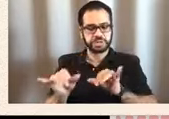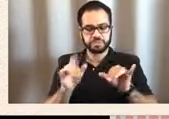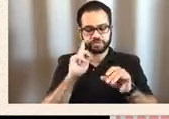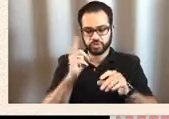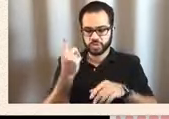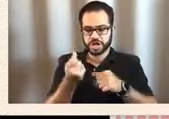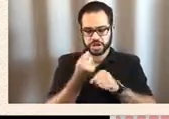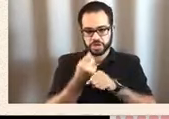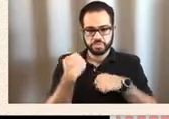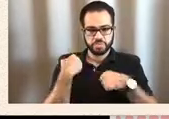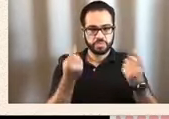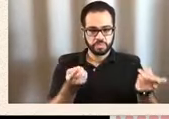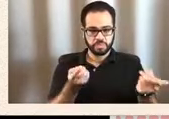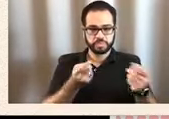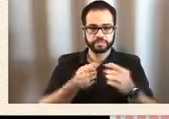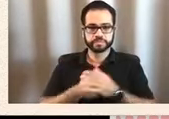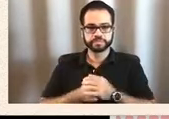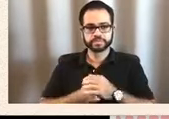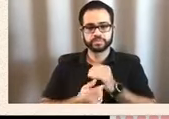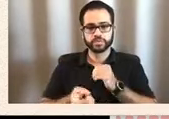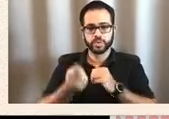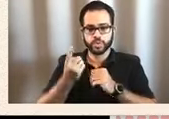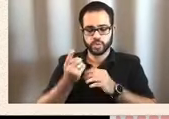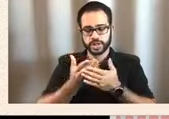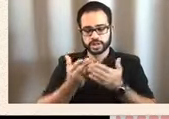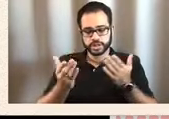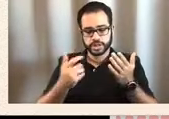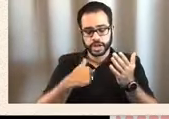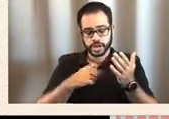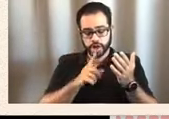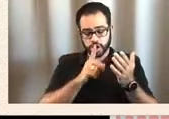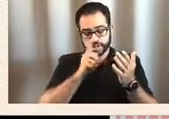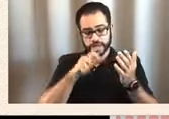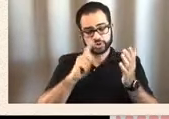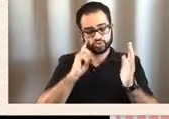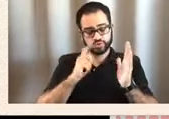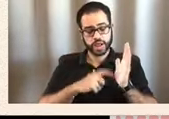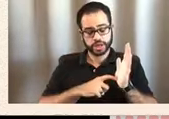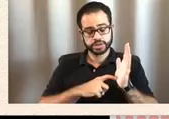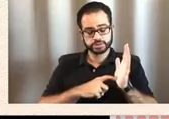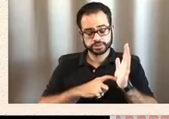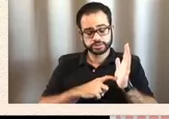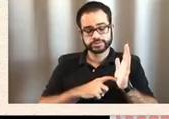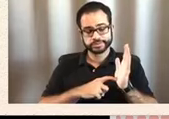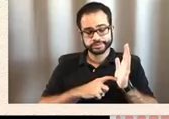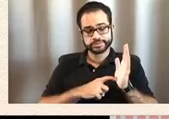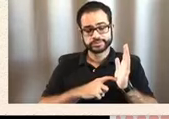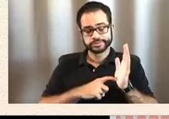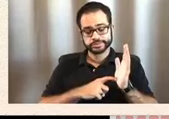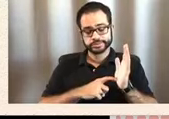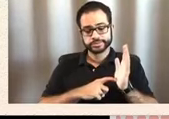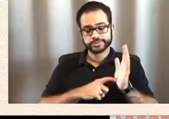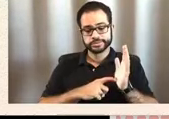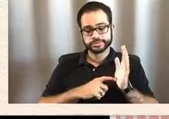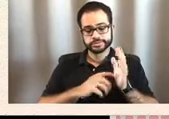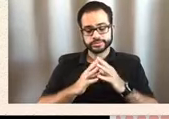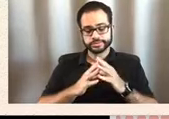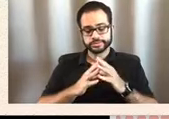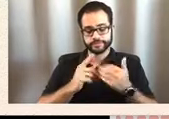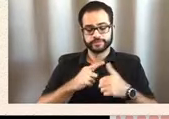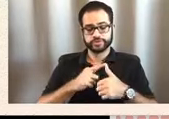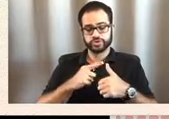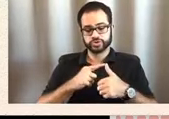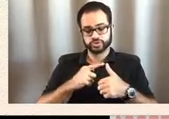and one thing that I've had to realize first and foremost is the